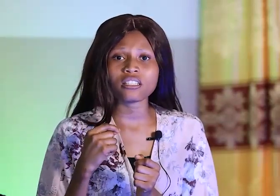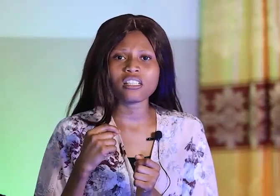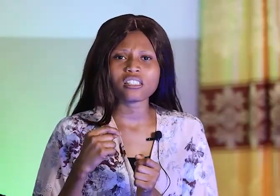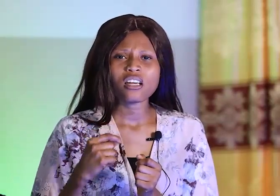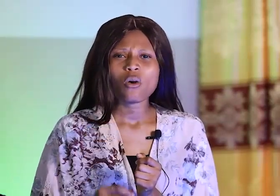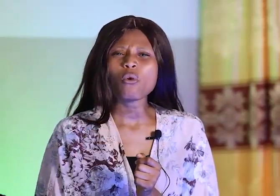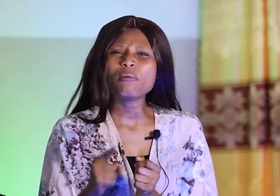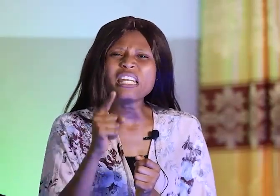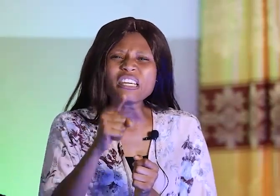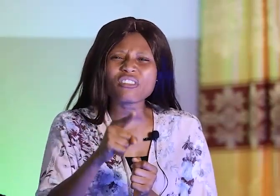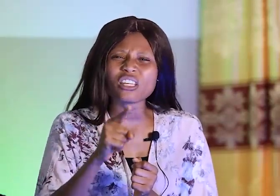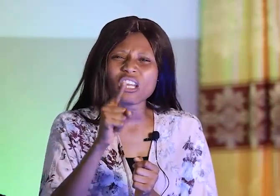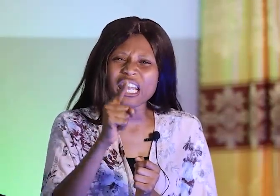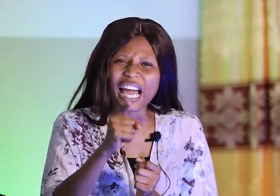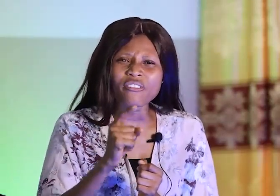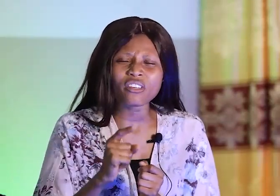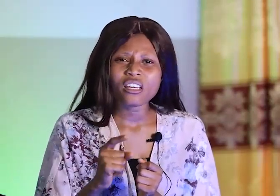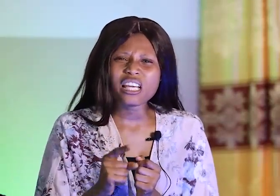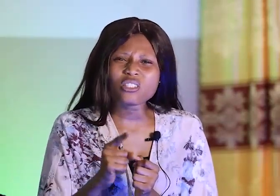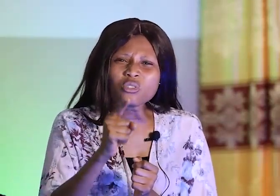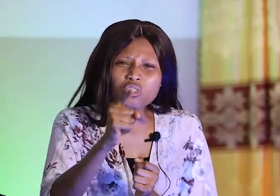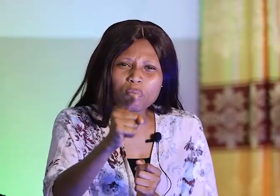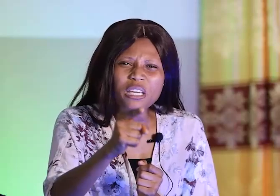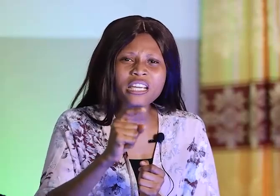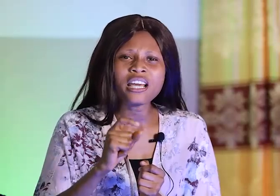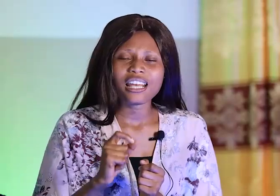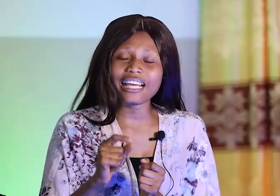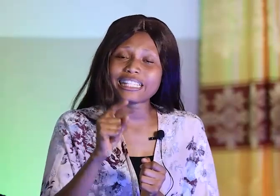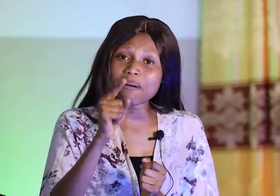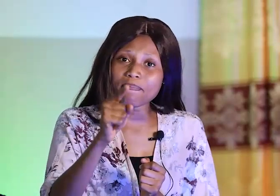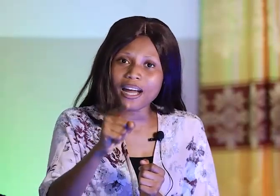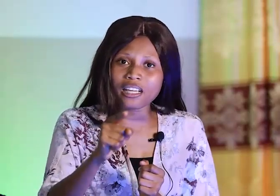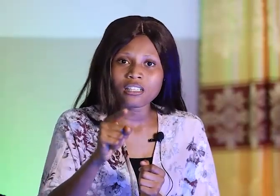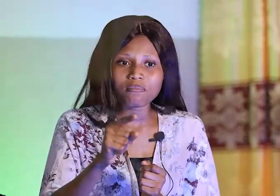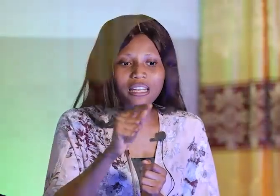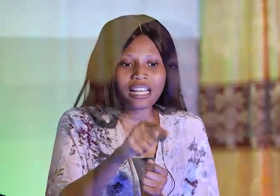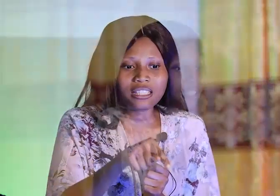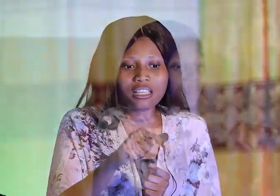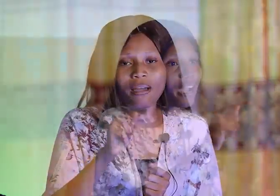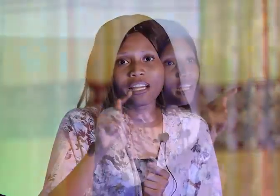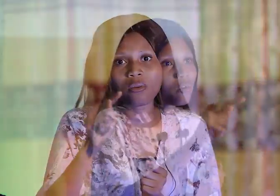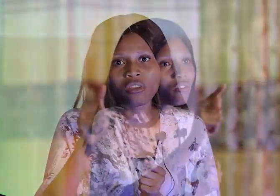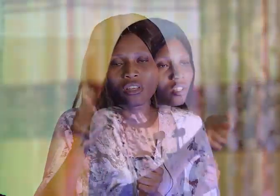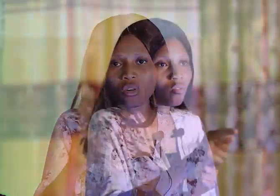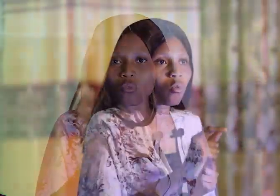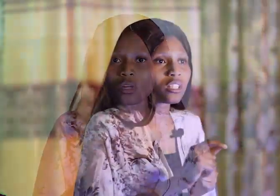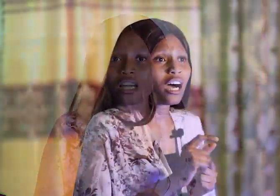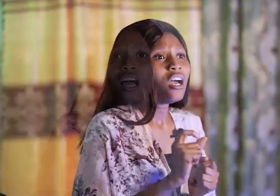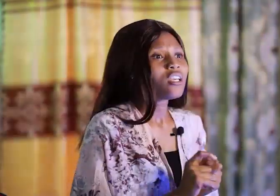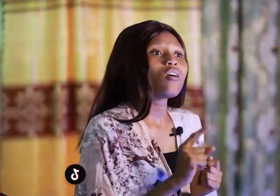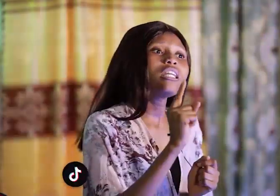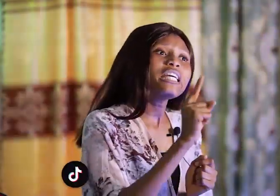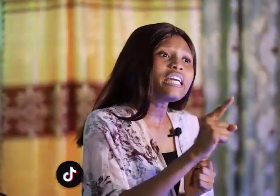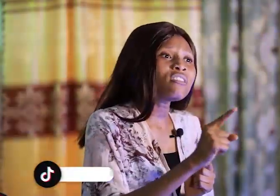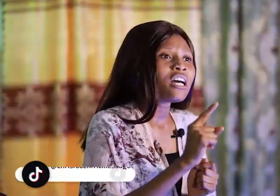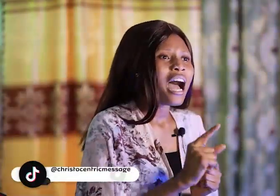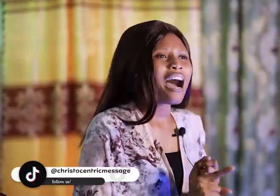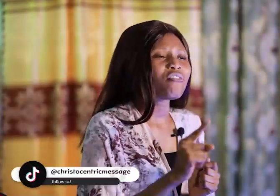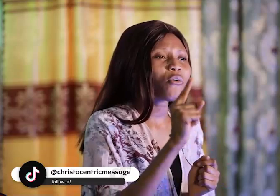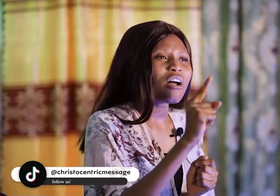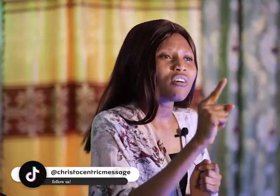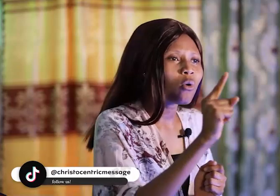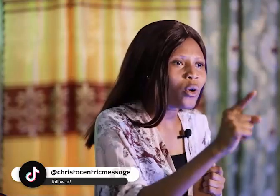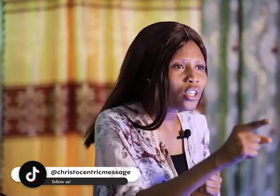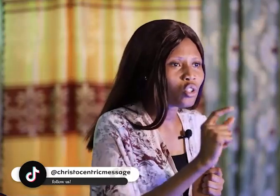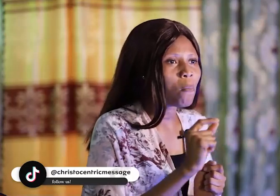this message, we believe that your life is going to be like that man planted by the rivers of water. Your leaves